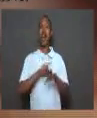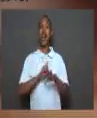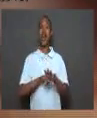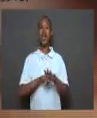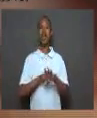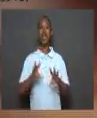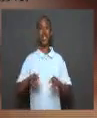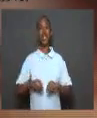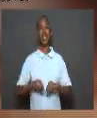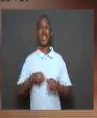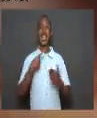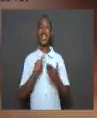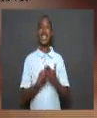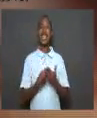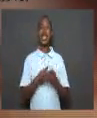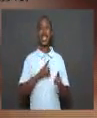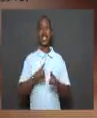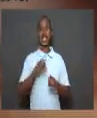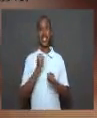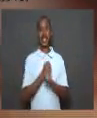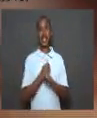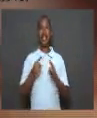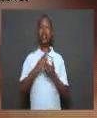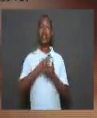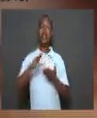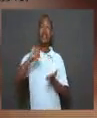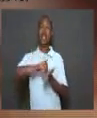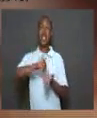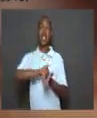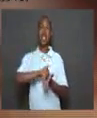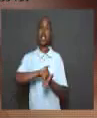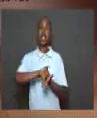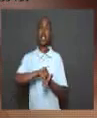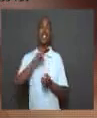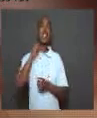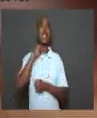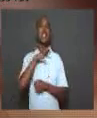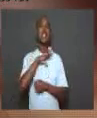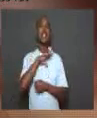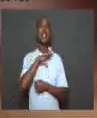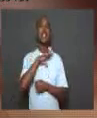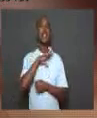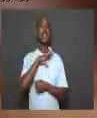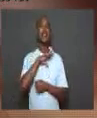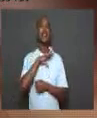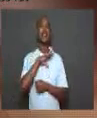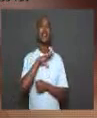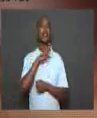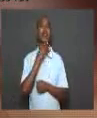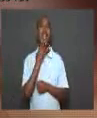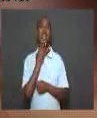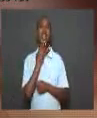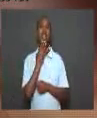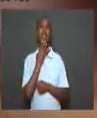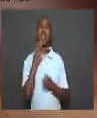days. This is done to remove salt, dirt, debris, blood,